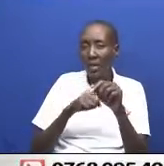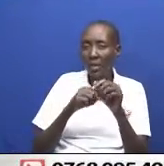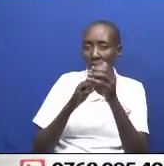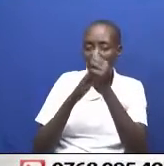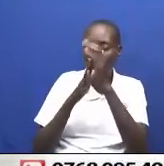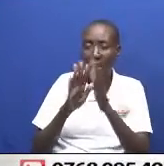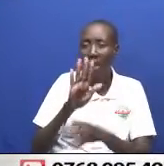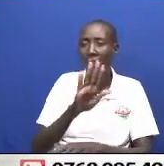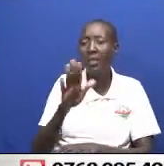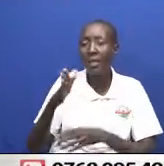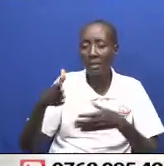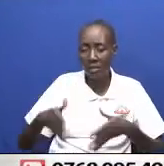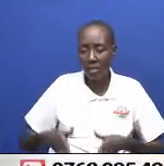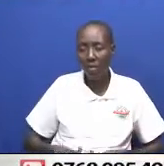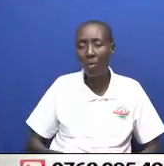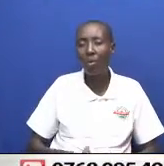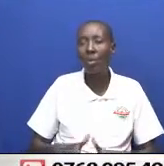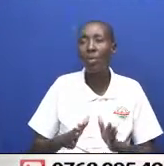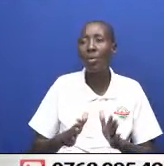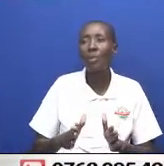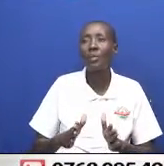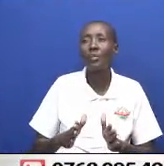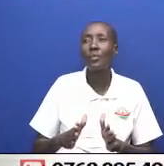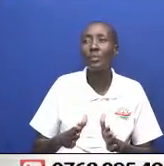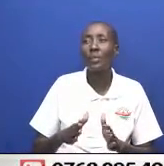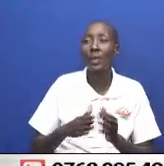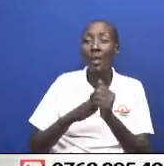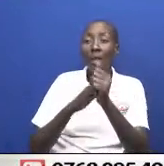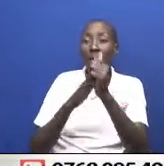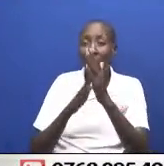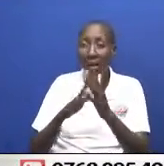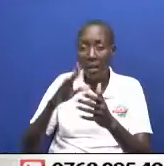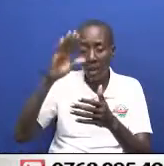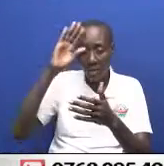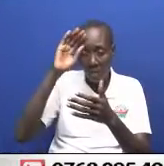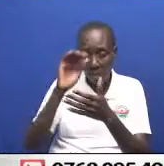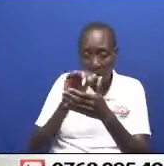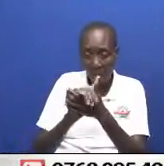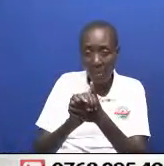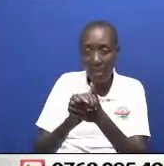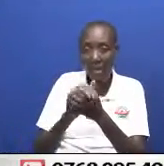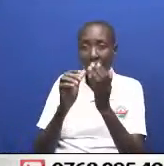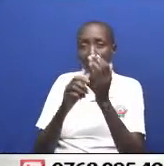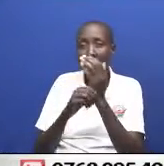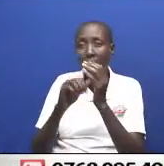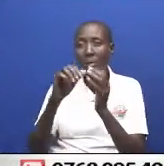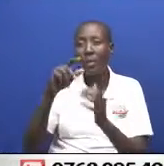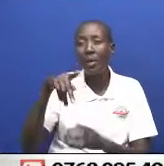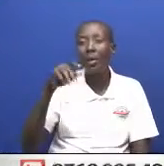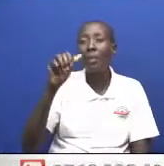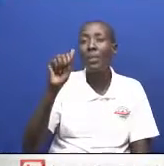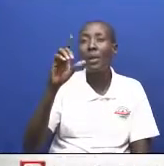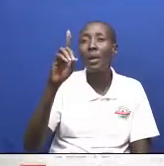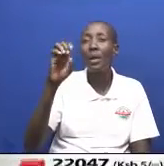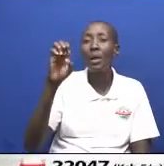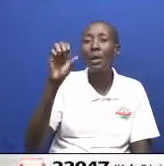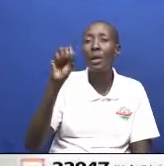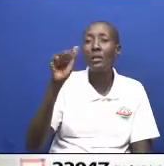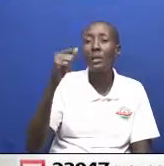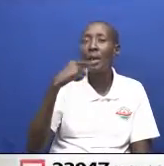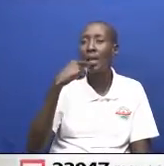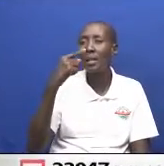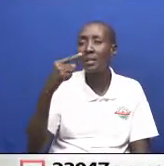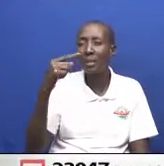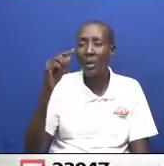1469. Kulingana na mmoja wa viongozi wa imani ya dini hii, Gurudip Panesa, amesema kuwa wao kama jamii wanafuata mafundisho